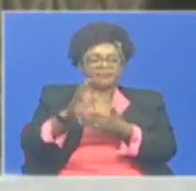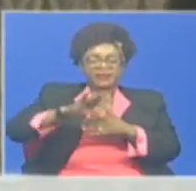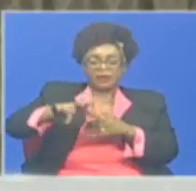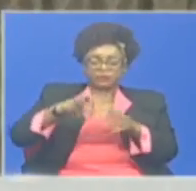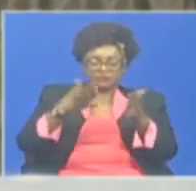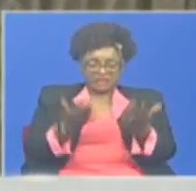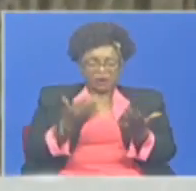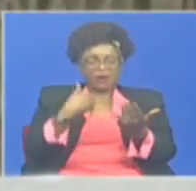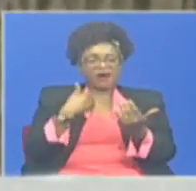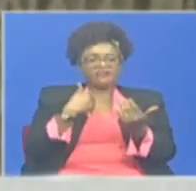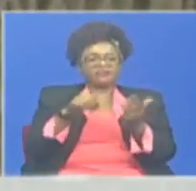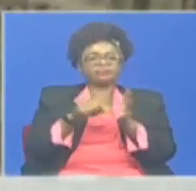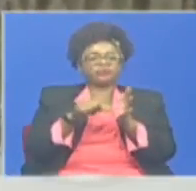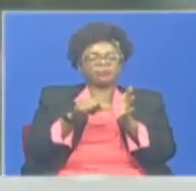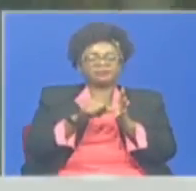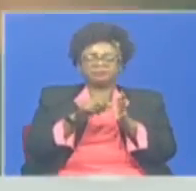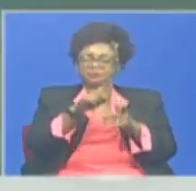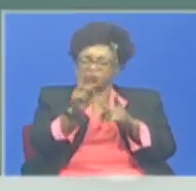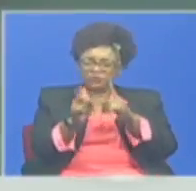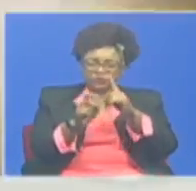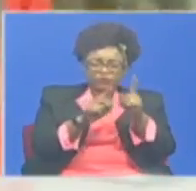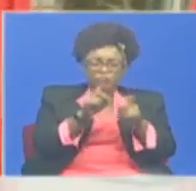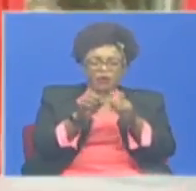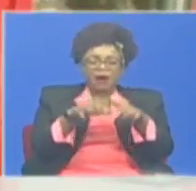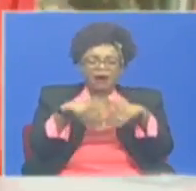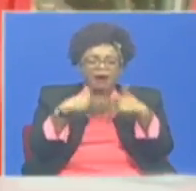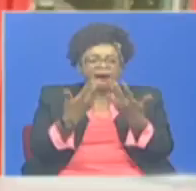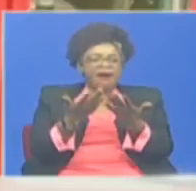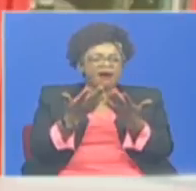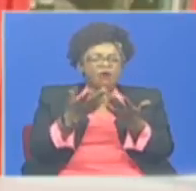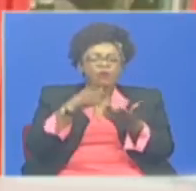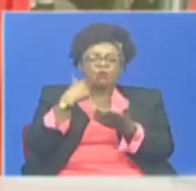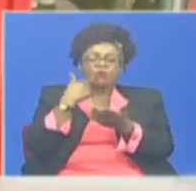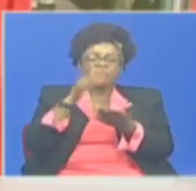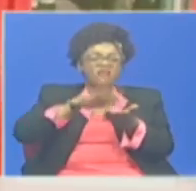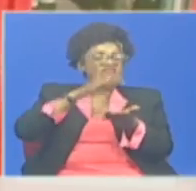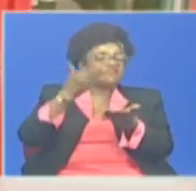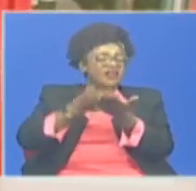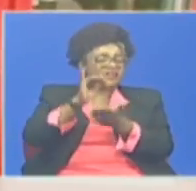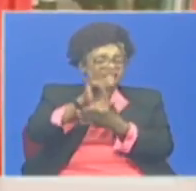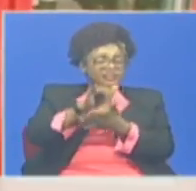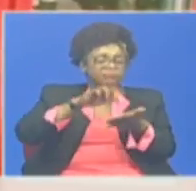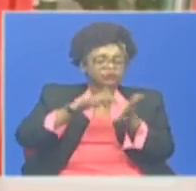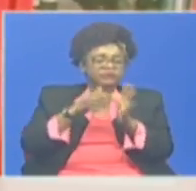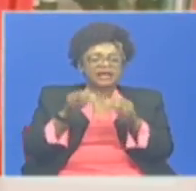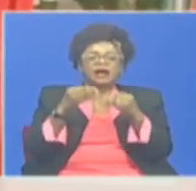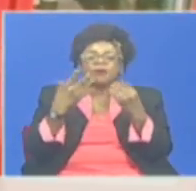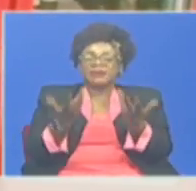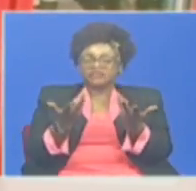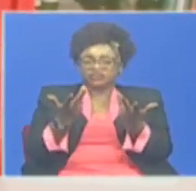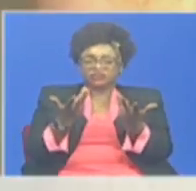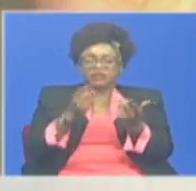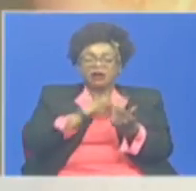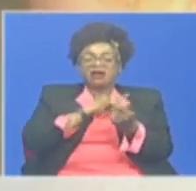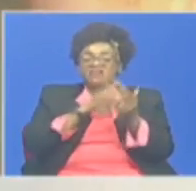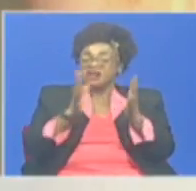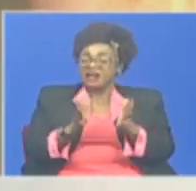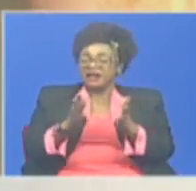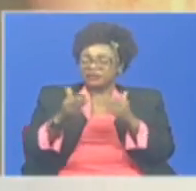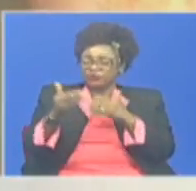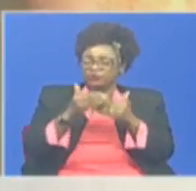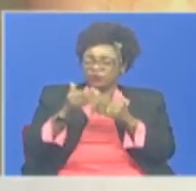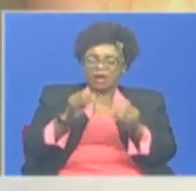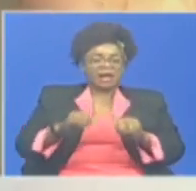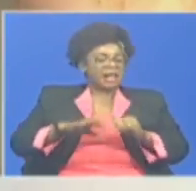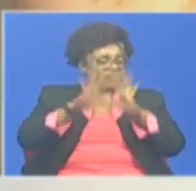an outpouring of questions on just who funded the project and by how much. The governor soon clarified that